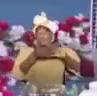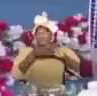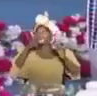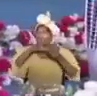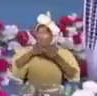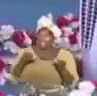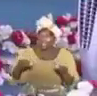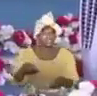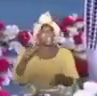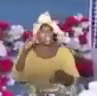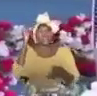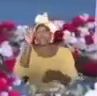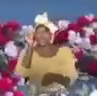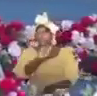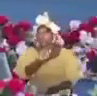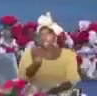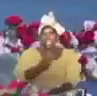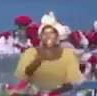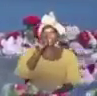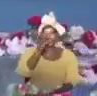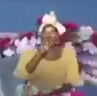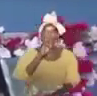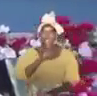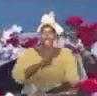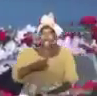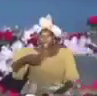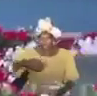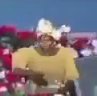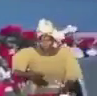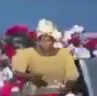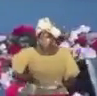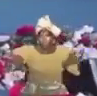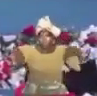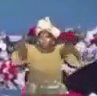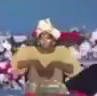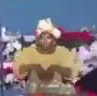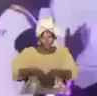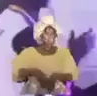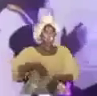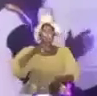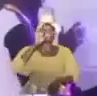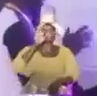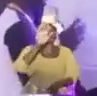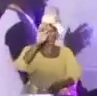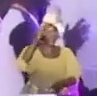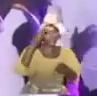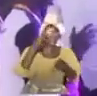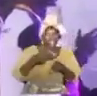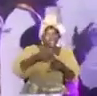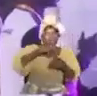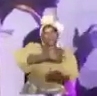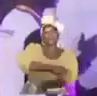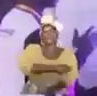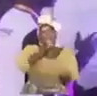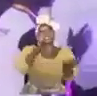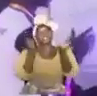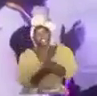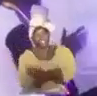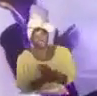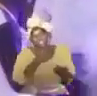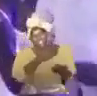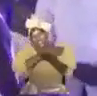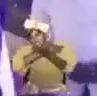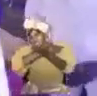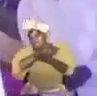story. Where you have been called barren, barren is not the name you will have forever. Failure is not the name you will have forever.